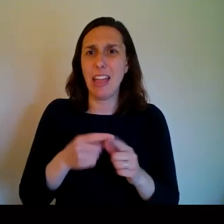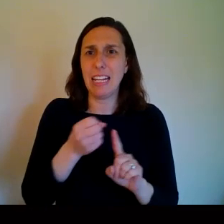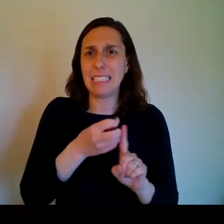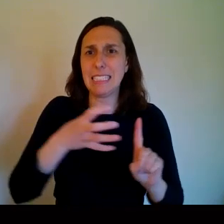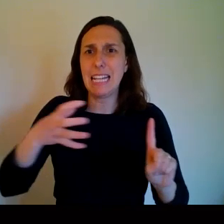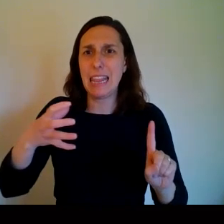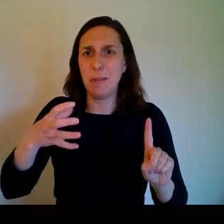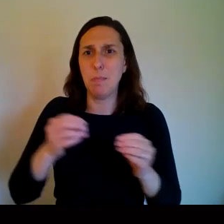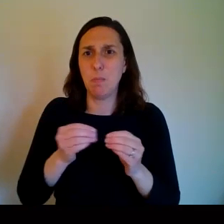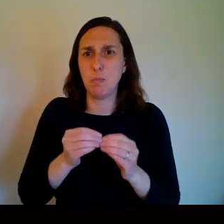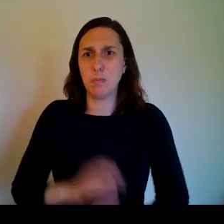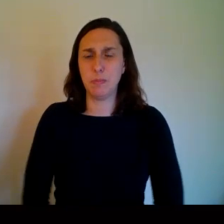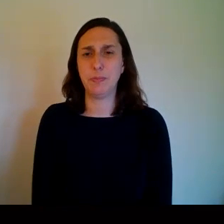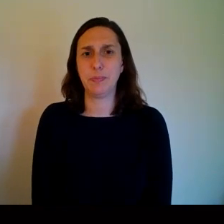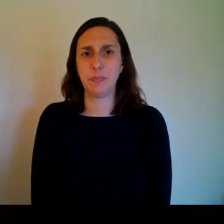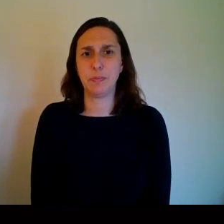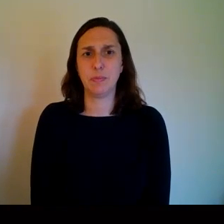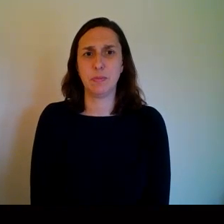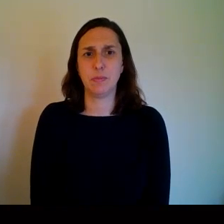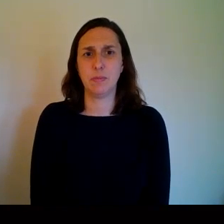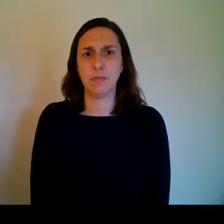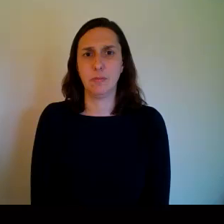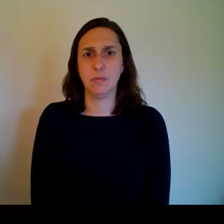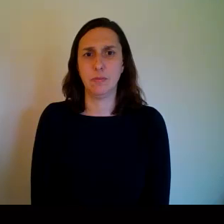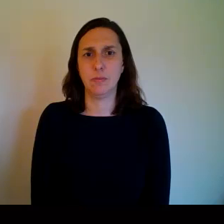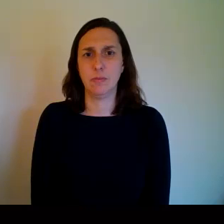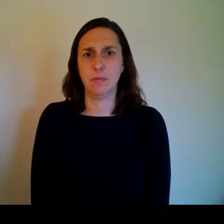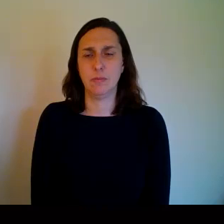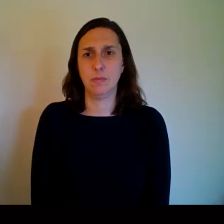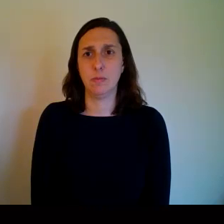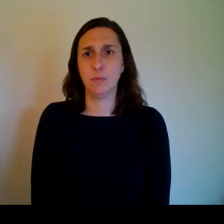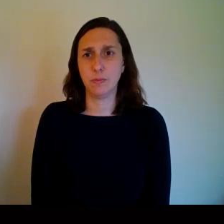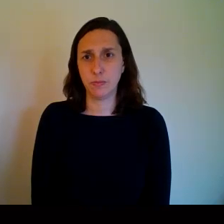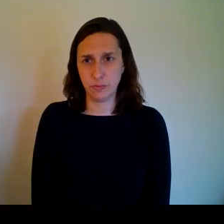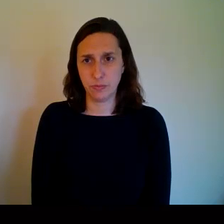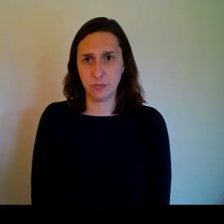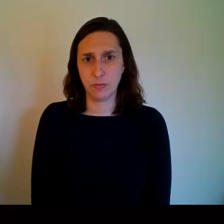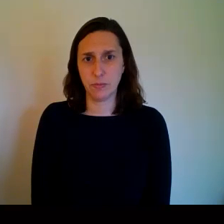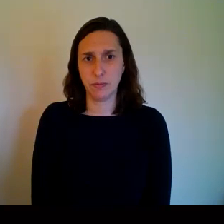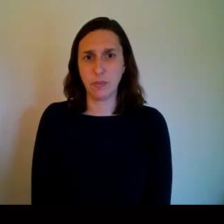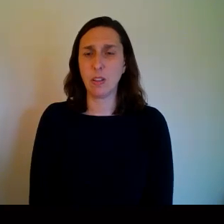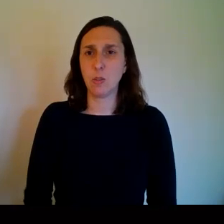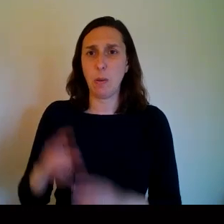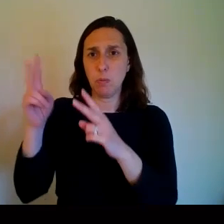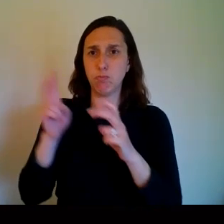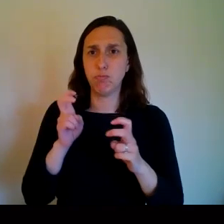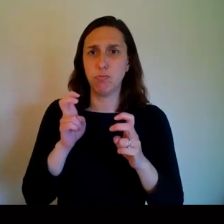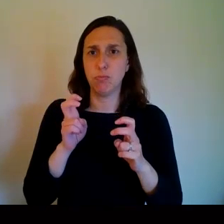If we have, I'm just going to go right to the book example and give examples of the idea.